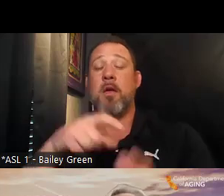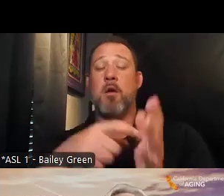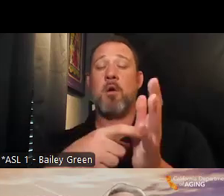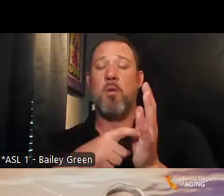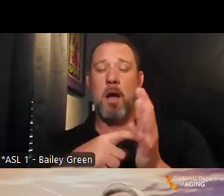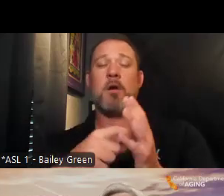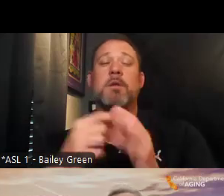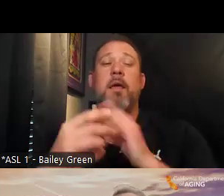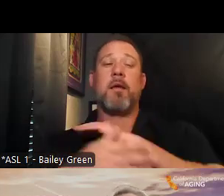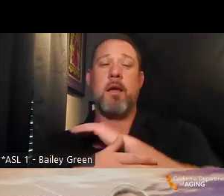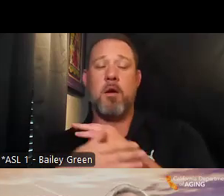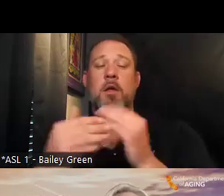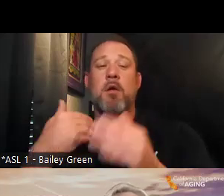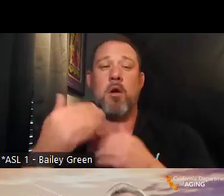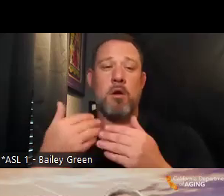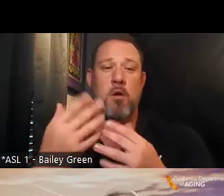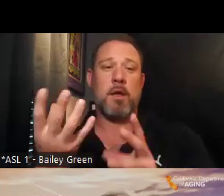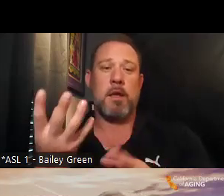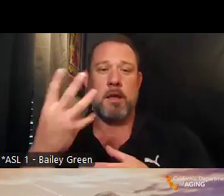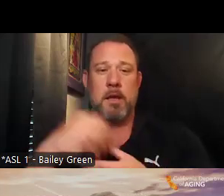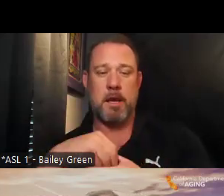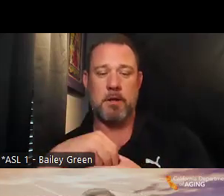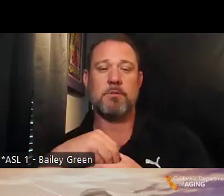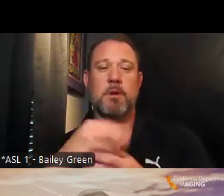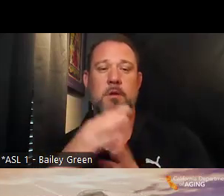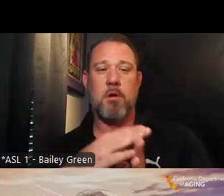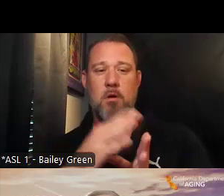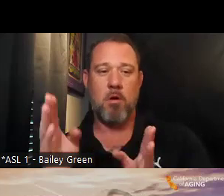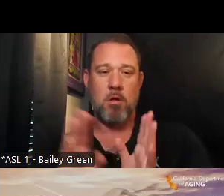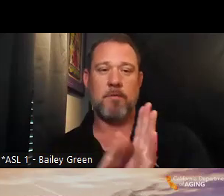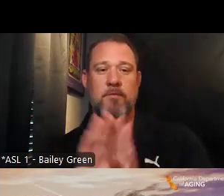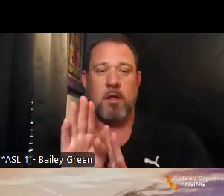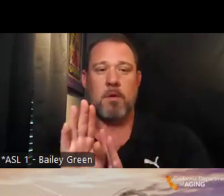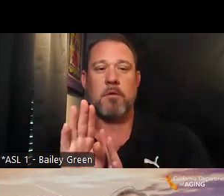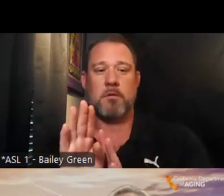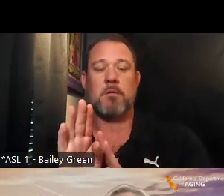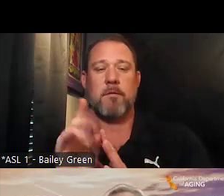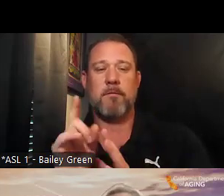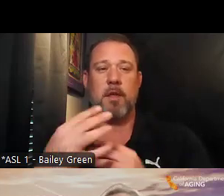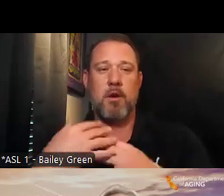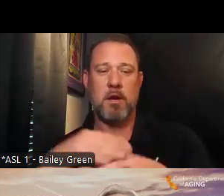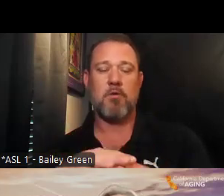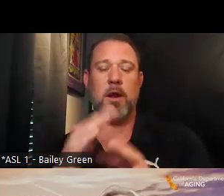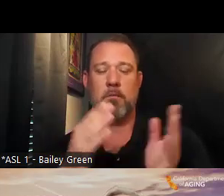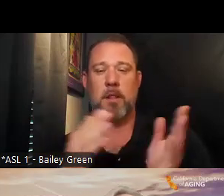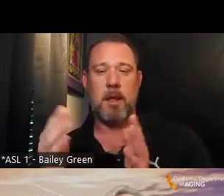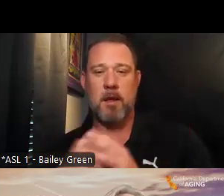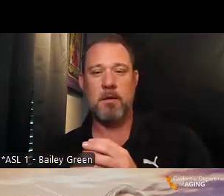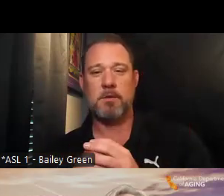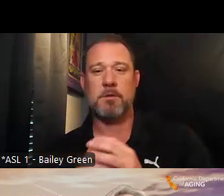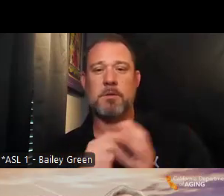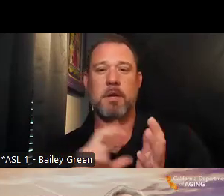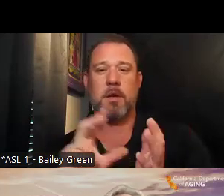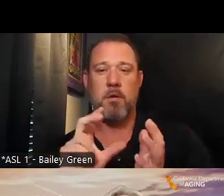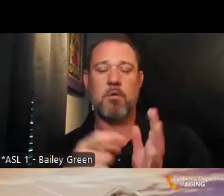conduct ongoing community engagement across all stages of development of their integrated plans. Stakeholder